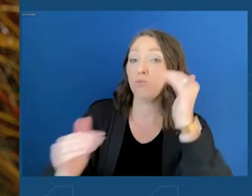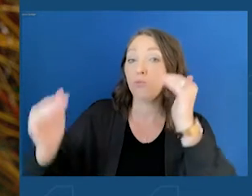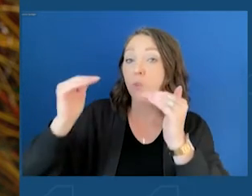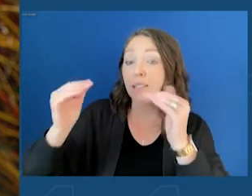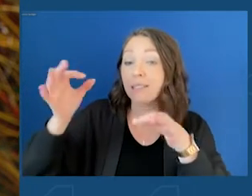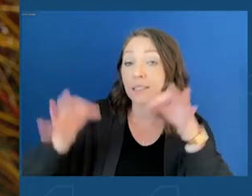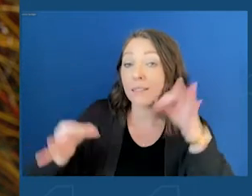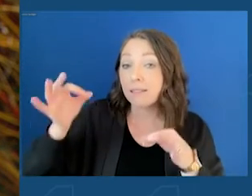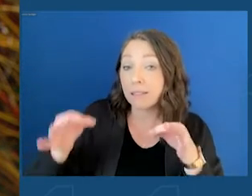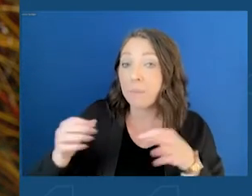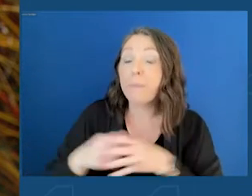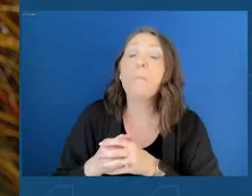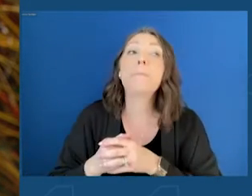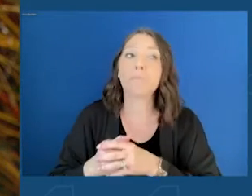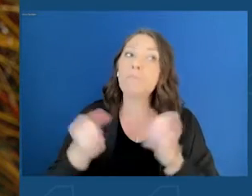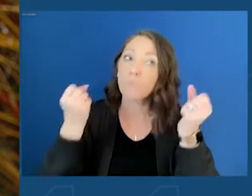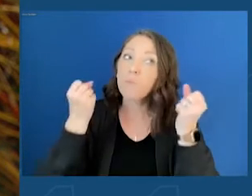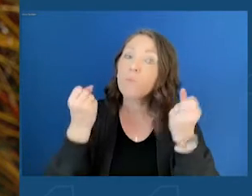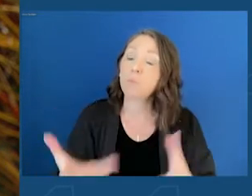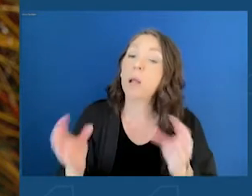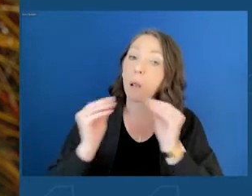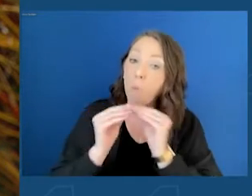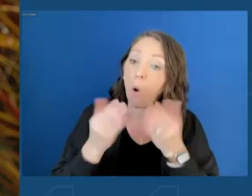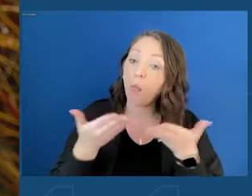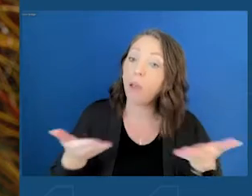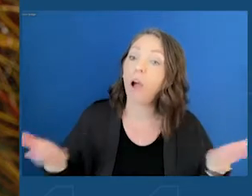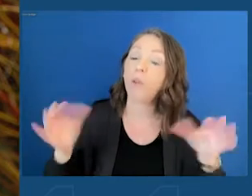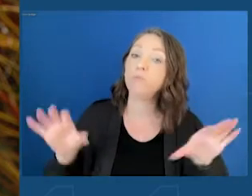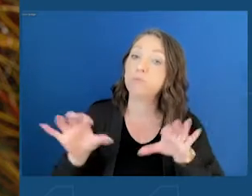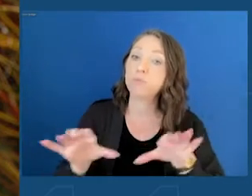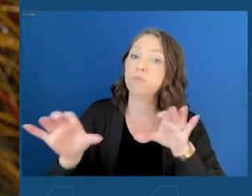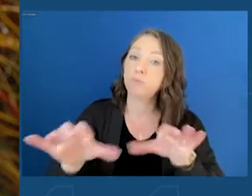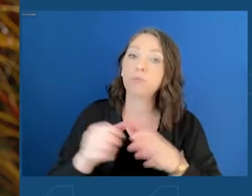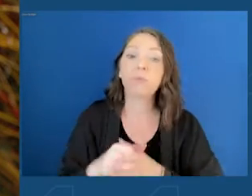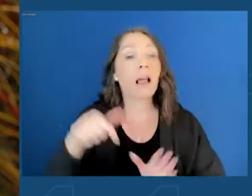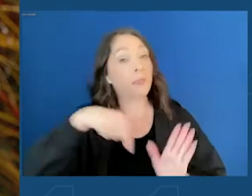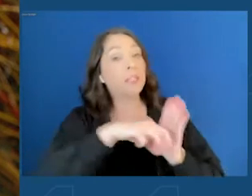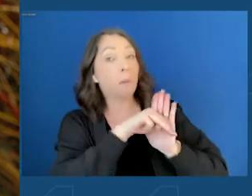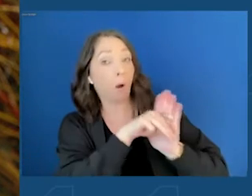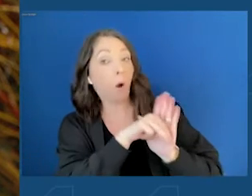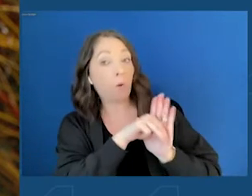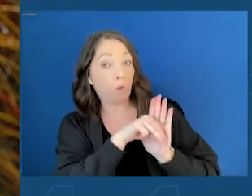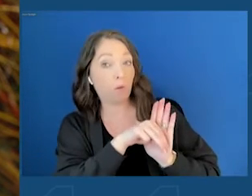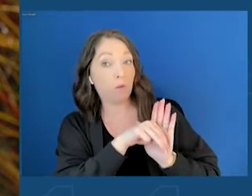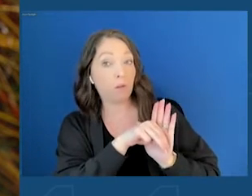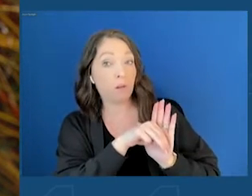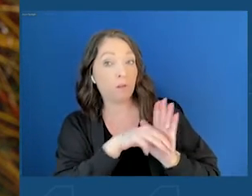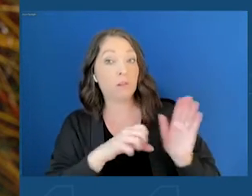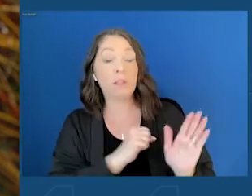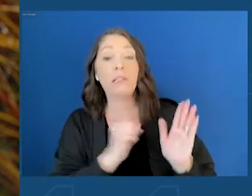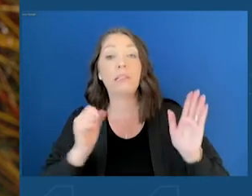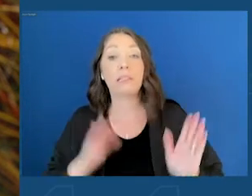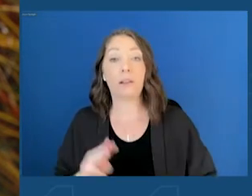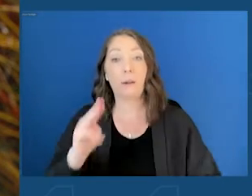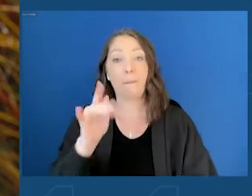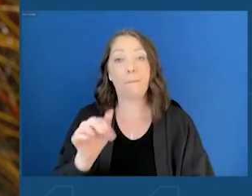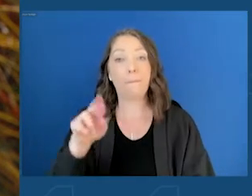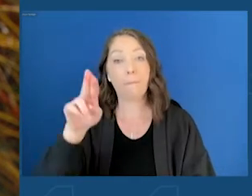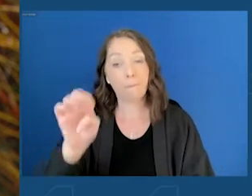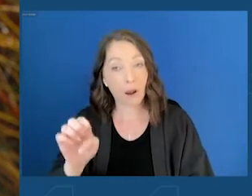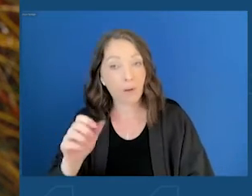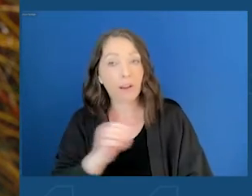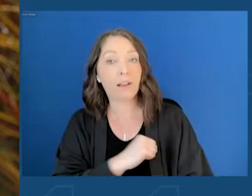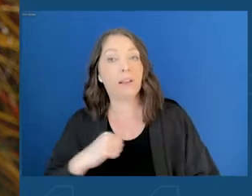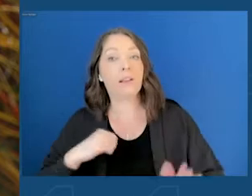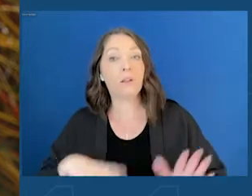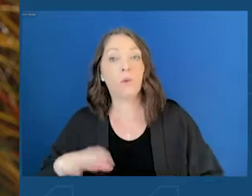all fronts. And this is a model, what Senators Eleanor Myrie, Assemblywoman